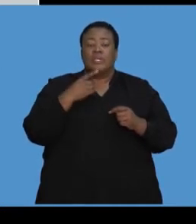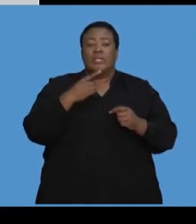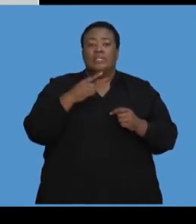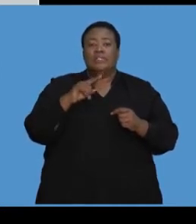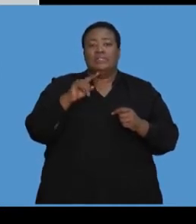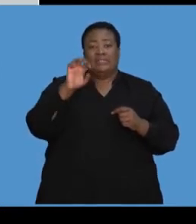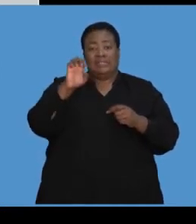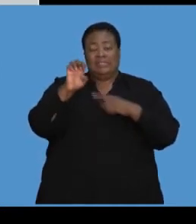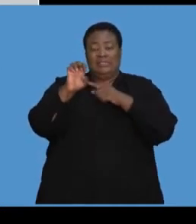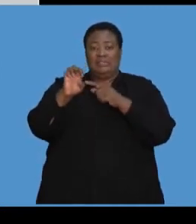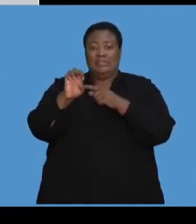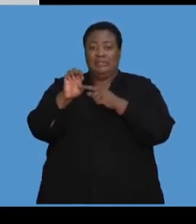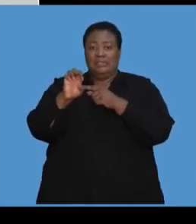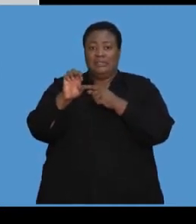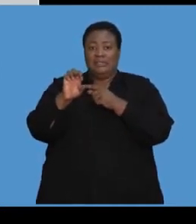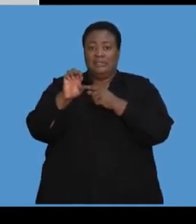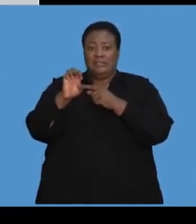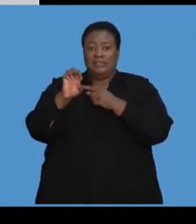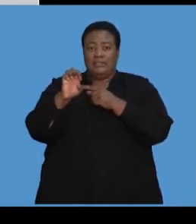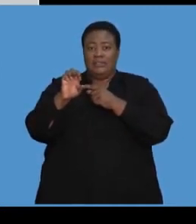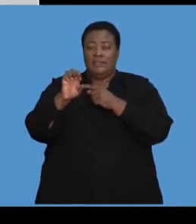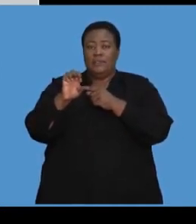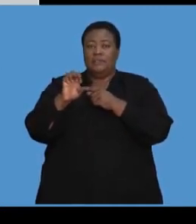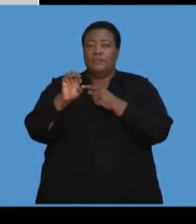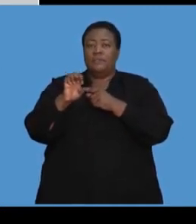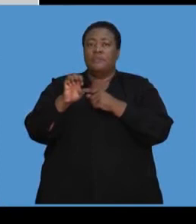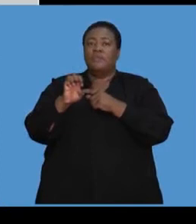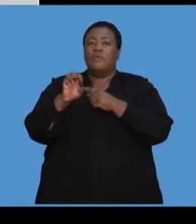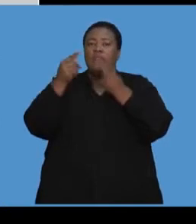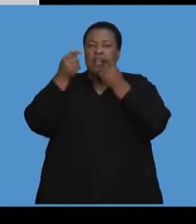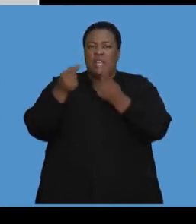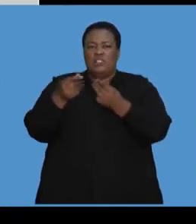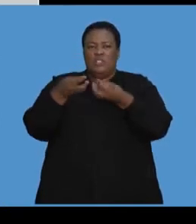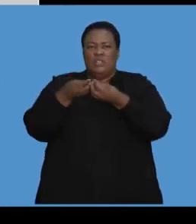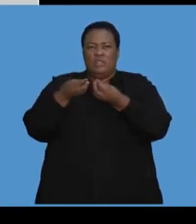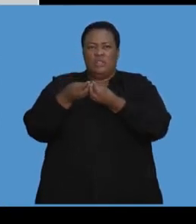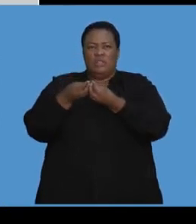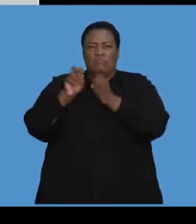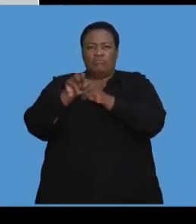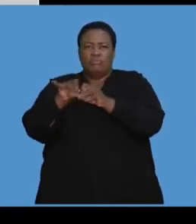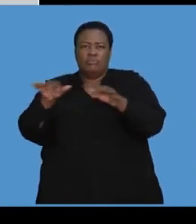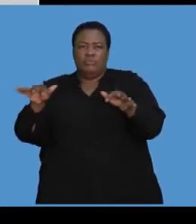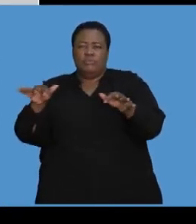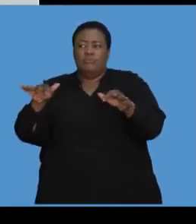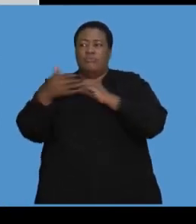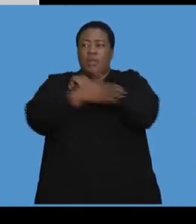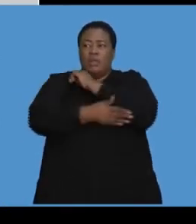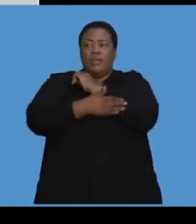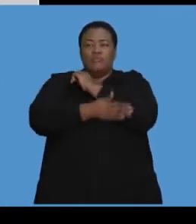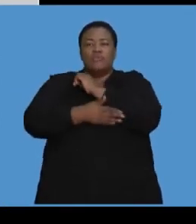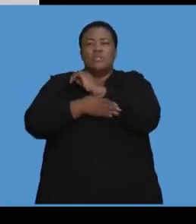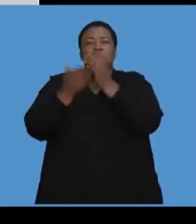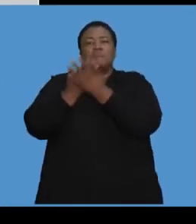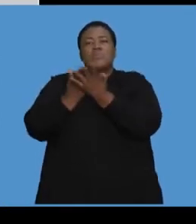financial instrument distributed among member countries of the International Monetary Fund or the IMF